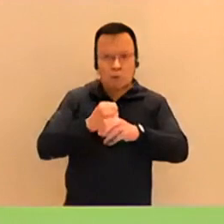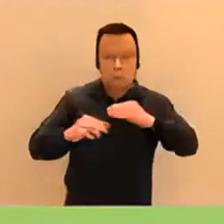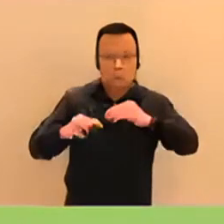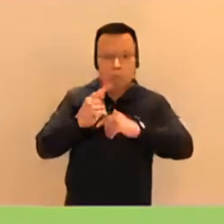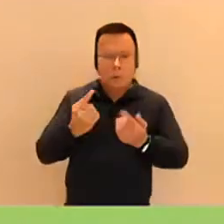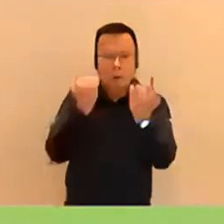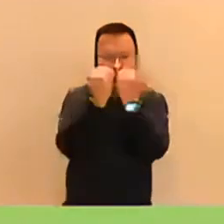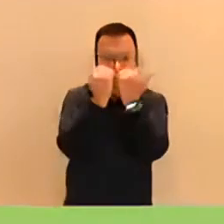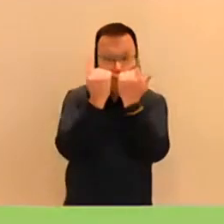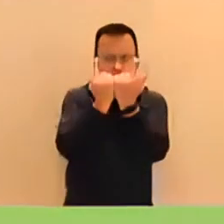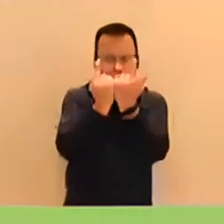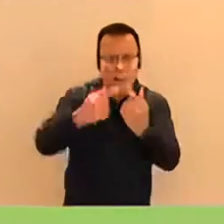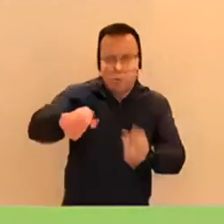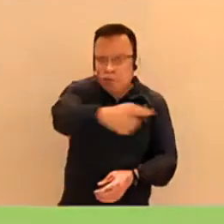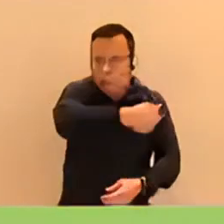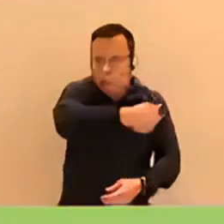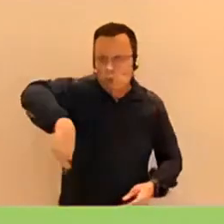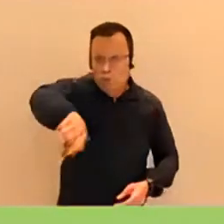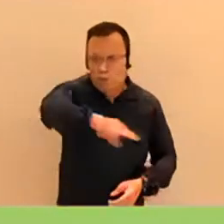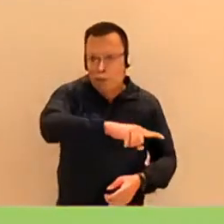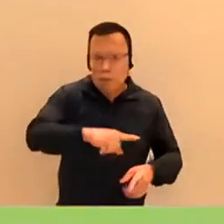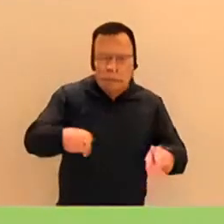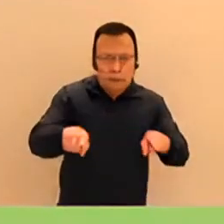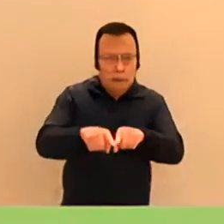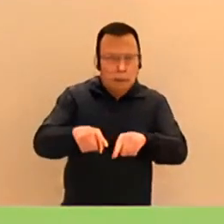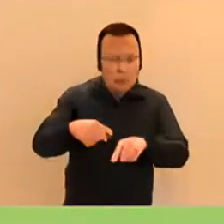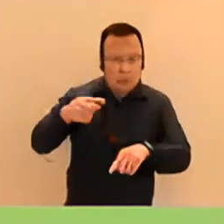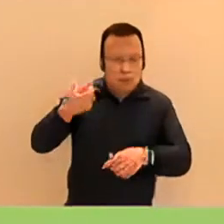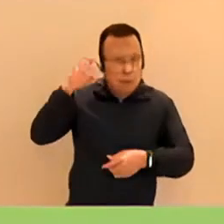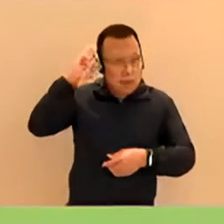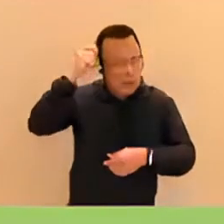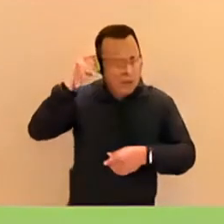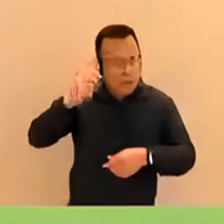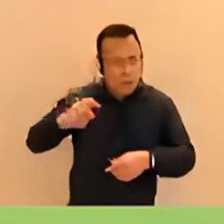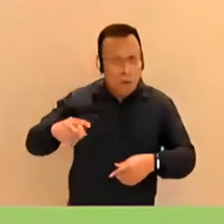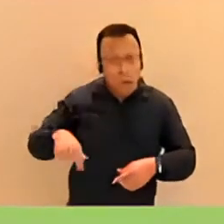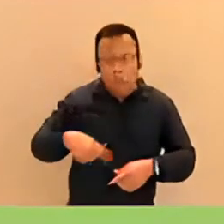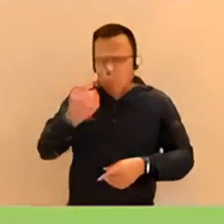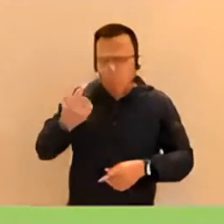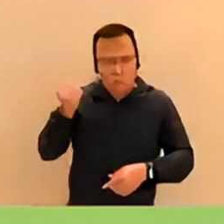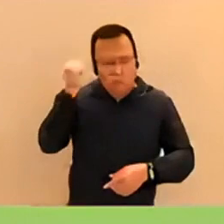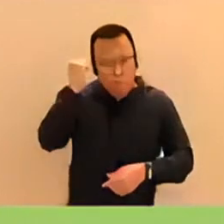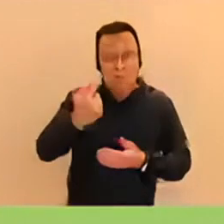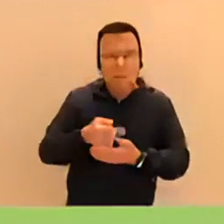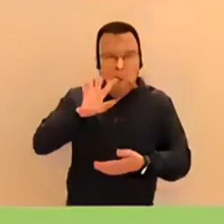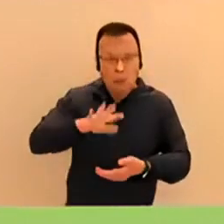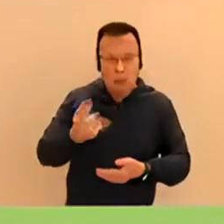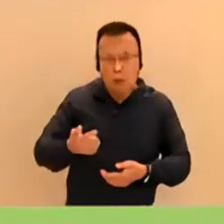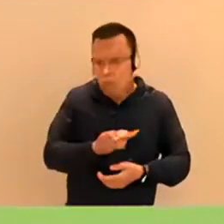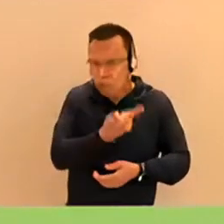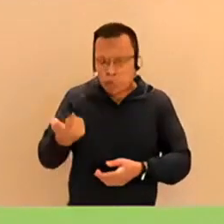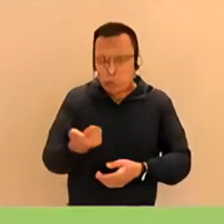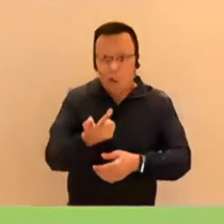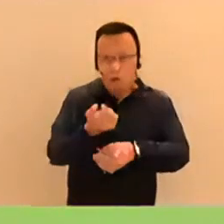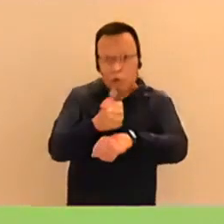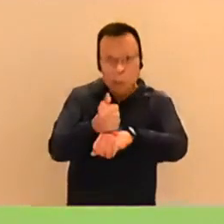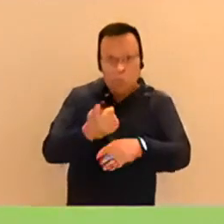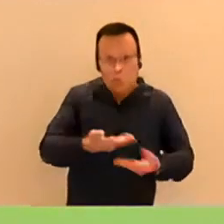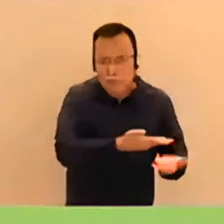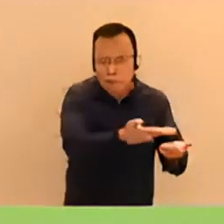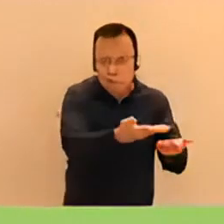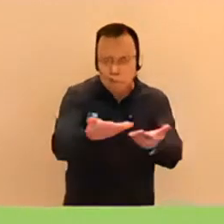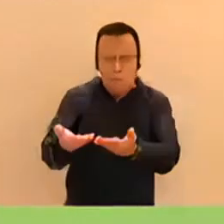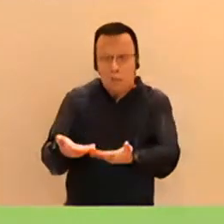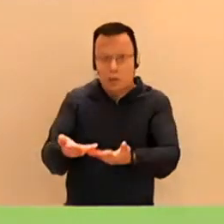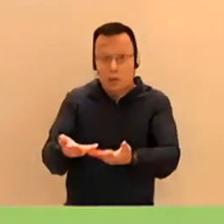challenges, but at the same time, provide great opportunities for us to realize our overarching